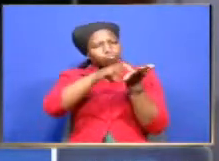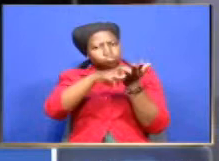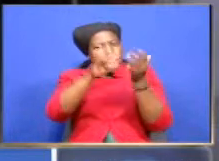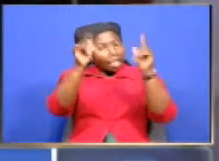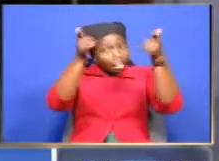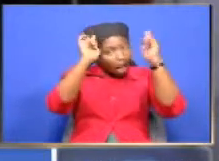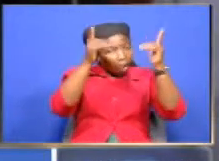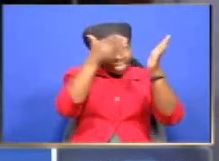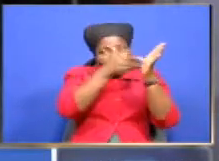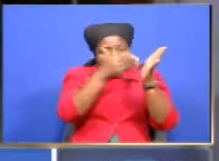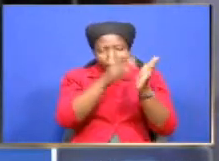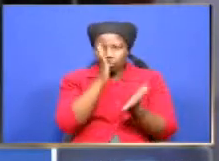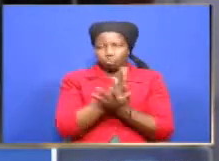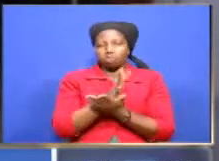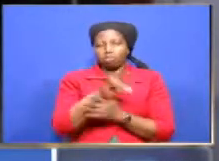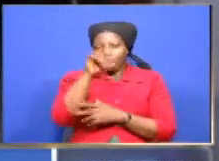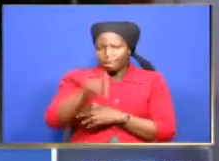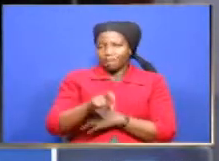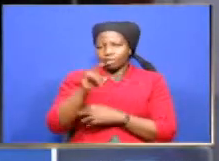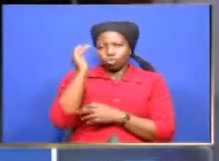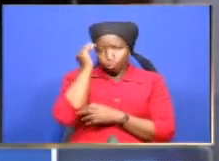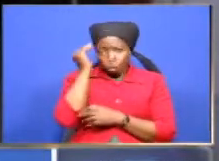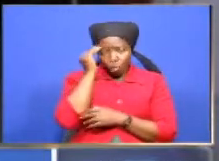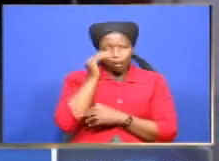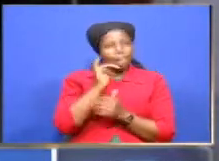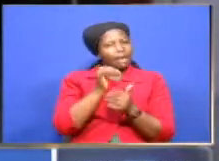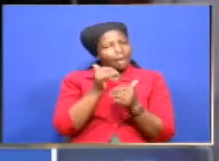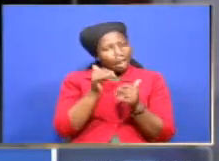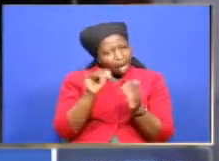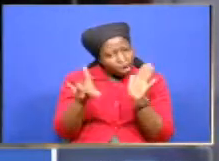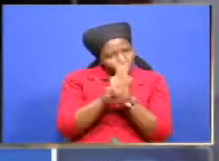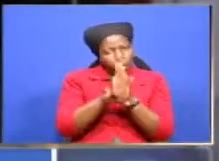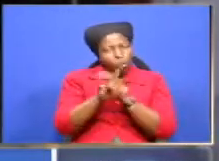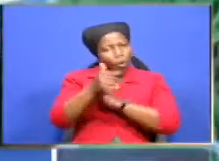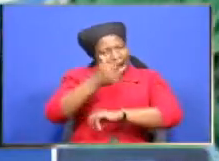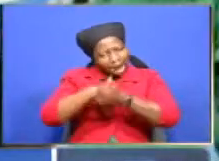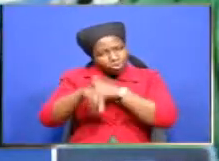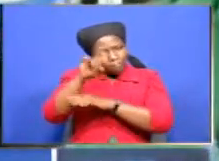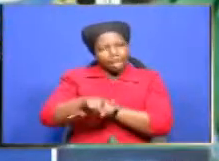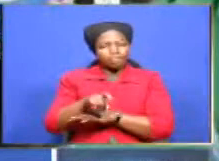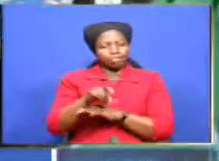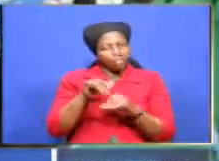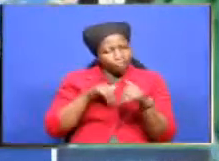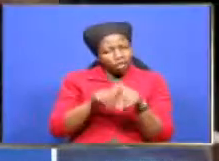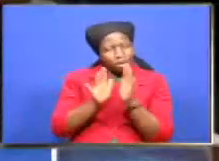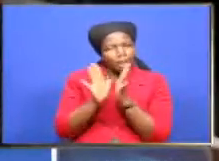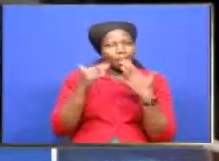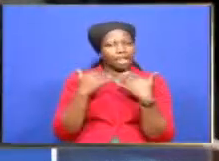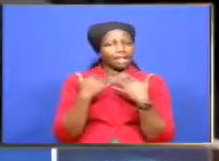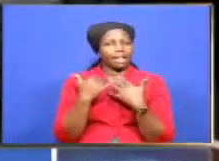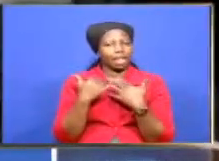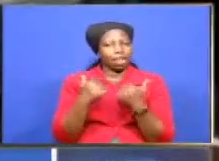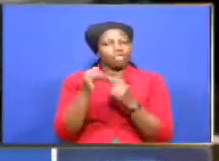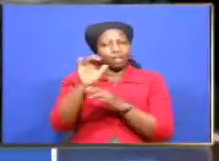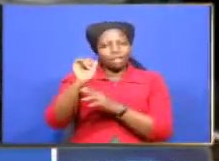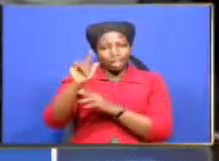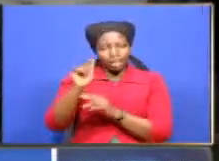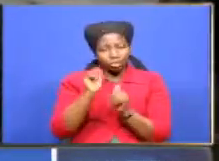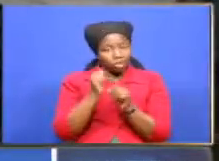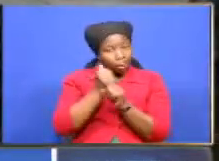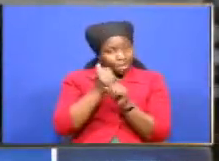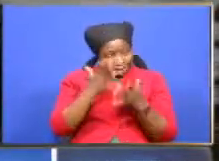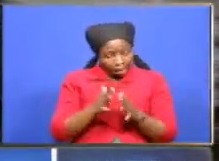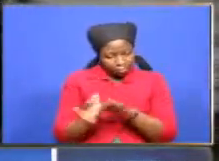tutakushukulia hatua ya kisheria kulingana na Public Health Act ambayo inafanya kazi sasa. In Isiolo, over 4,000